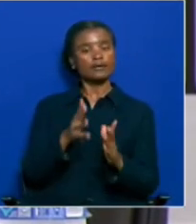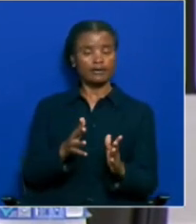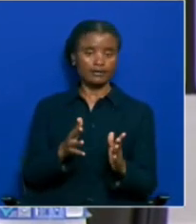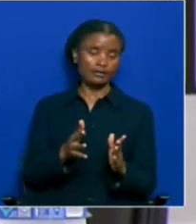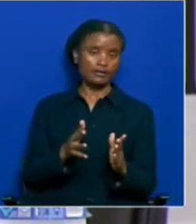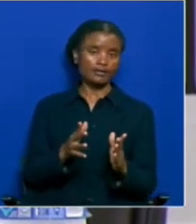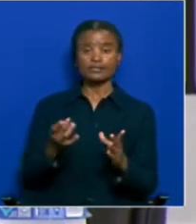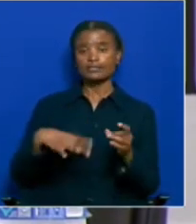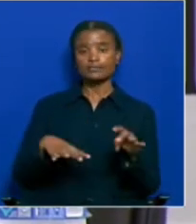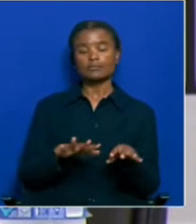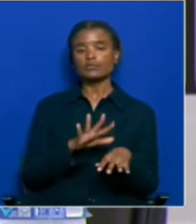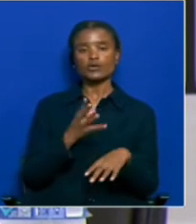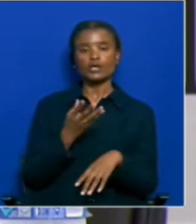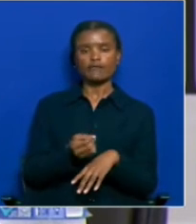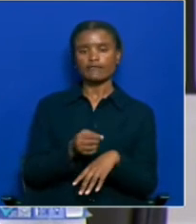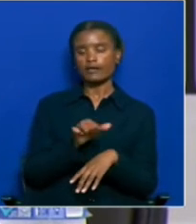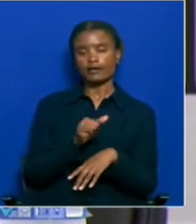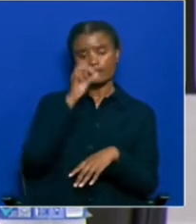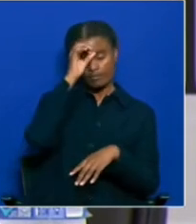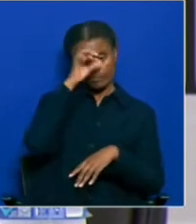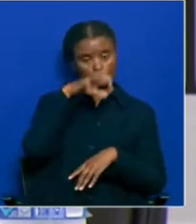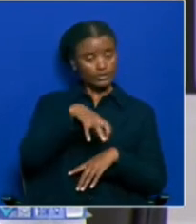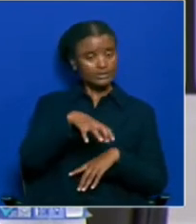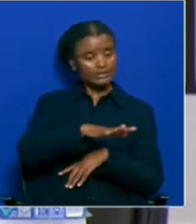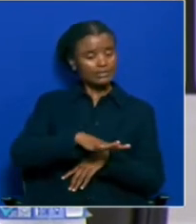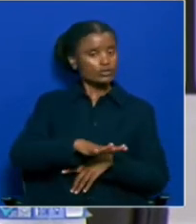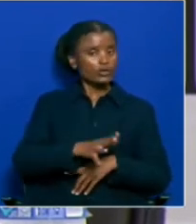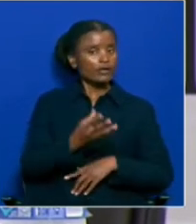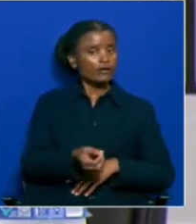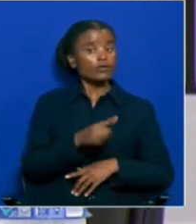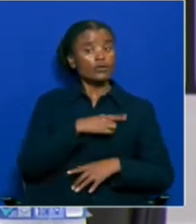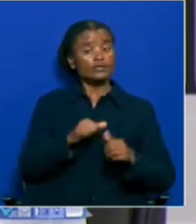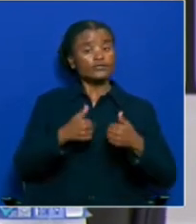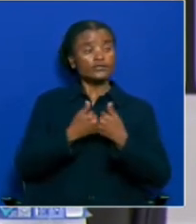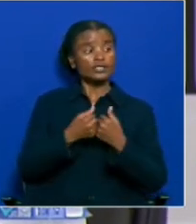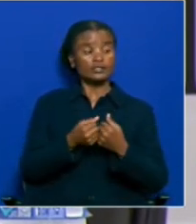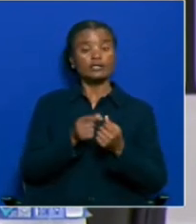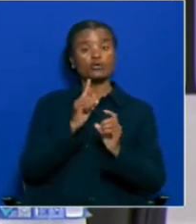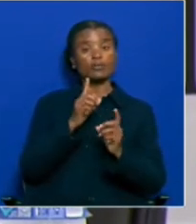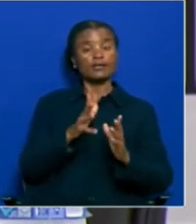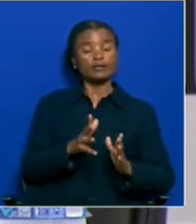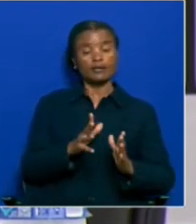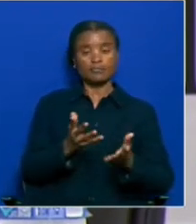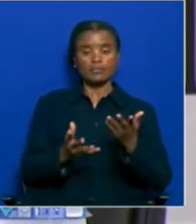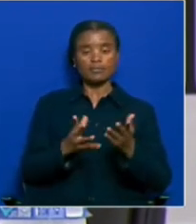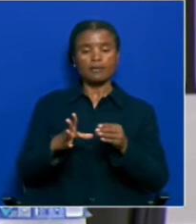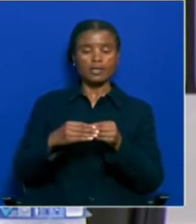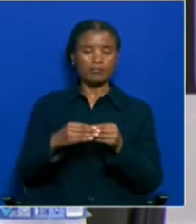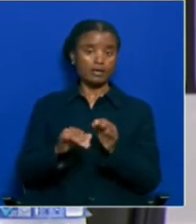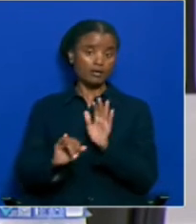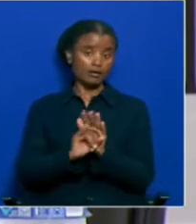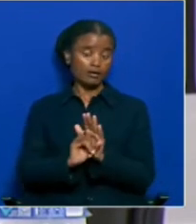other stations, we are having challenges of commanders, but that member that has been identified to be an acting